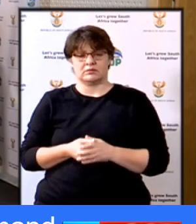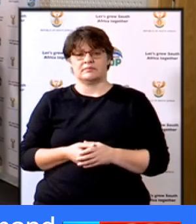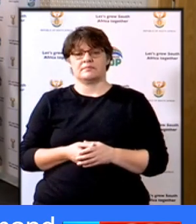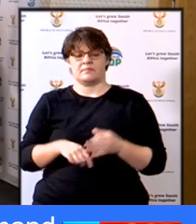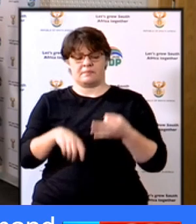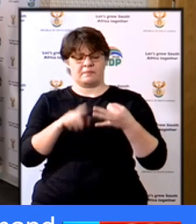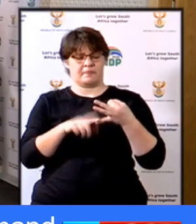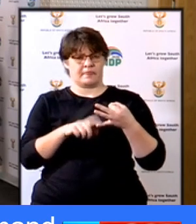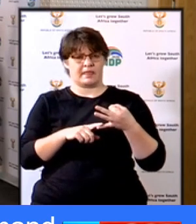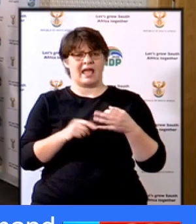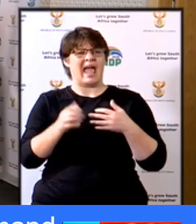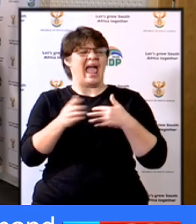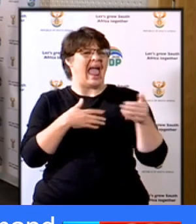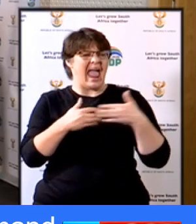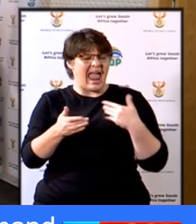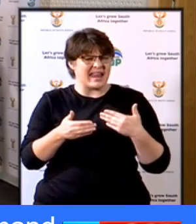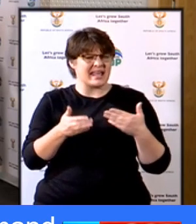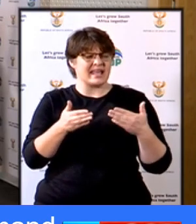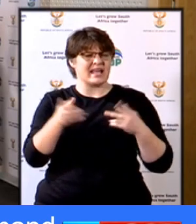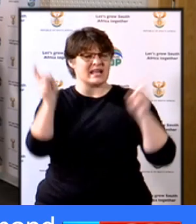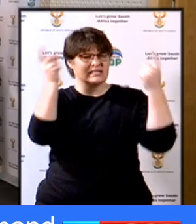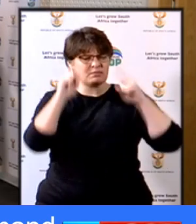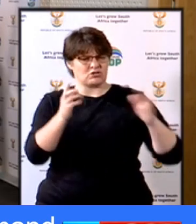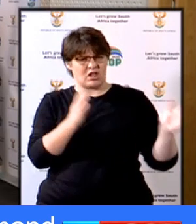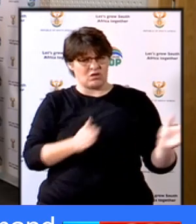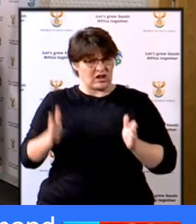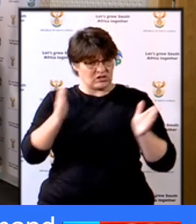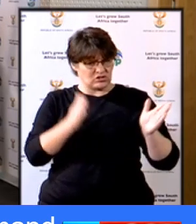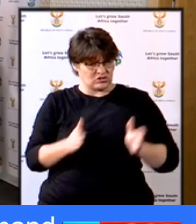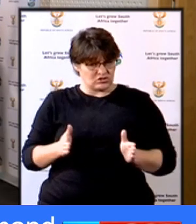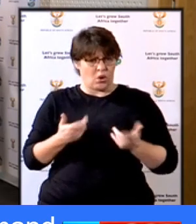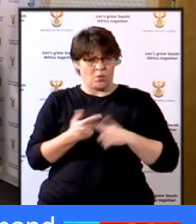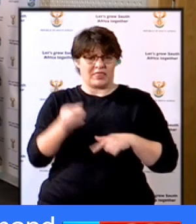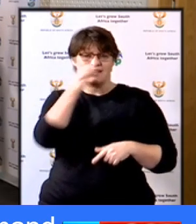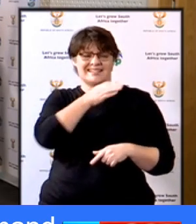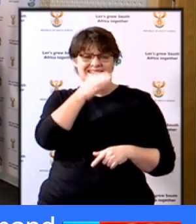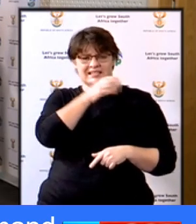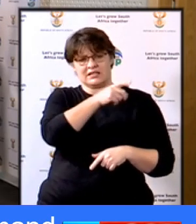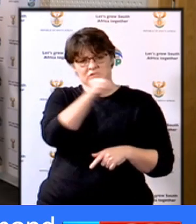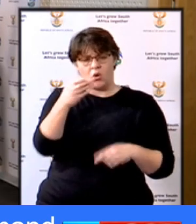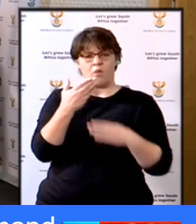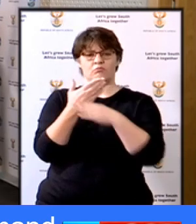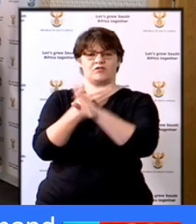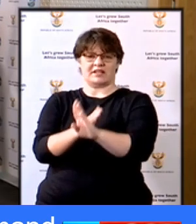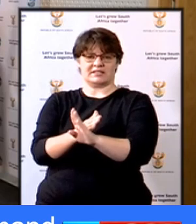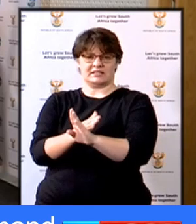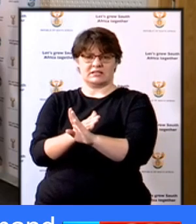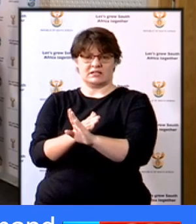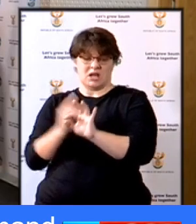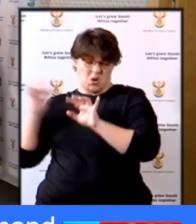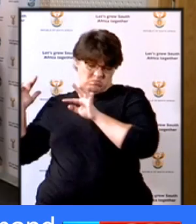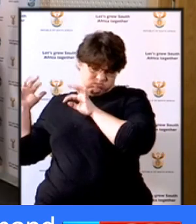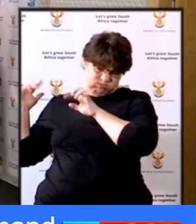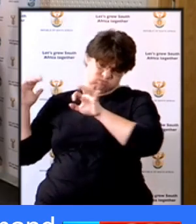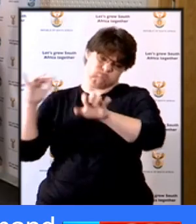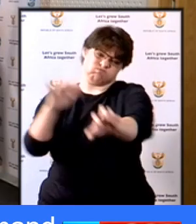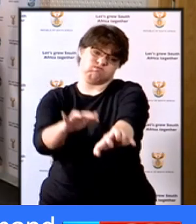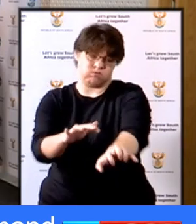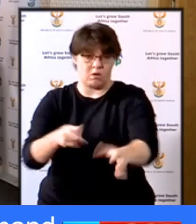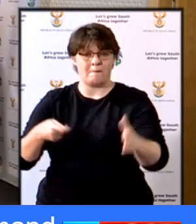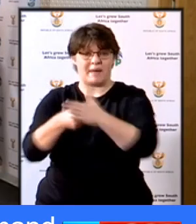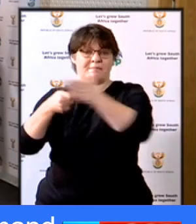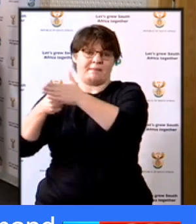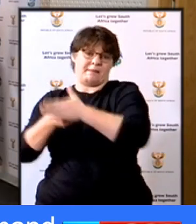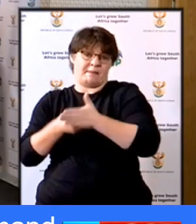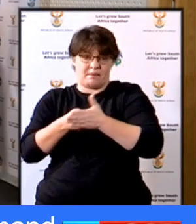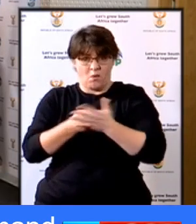whether any special arrangements have been agreed upon with the liquor industry to prevent the initial rush that